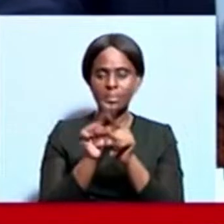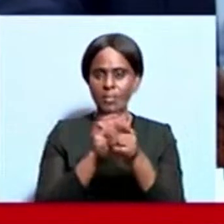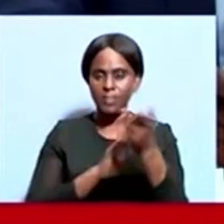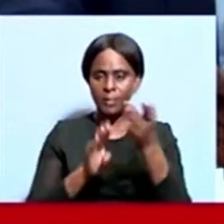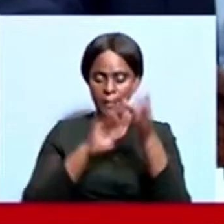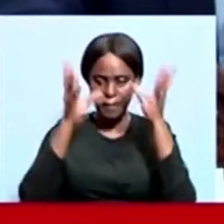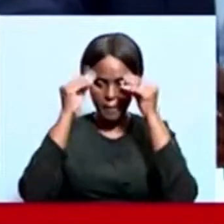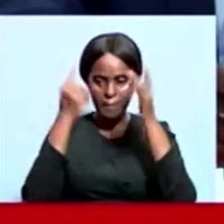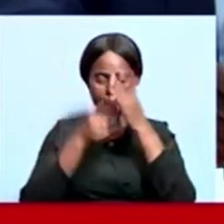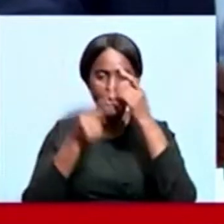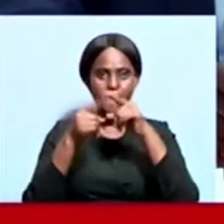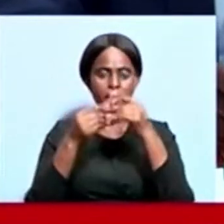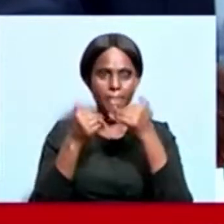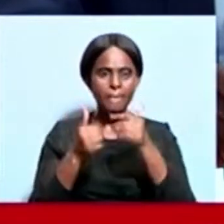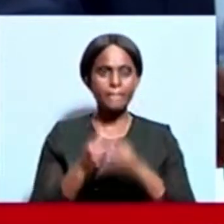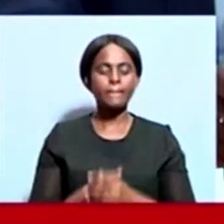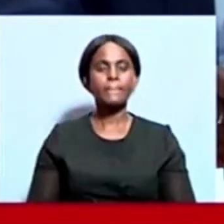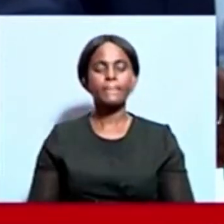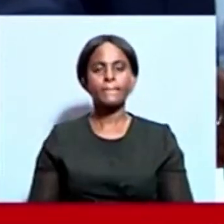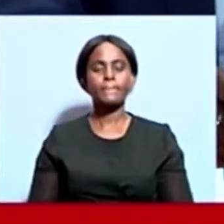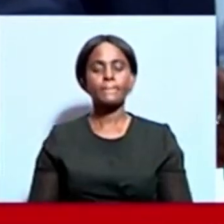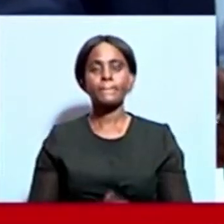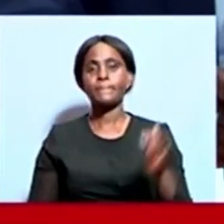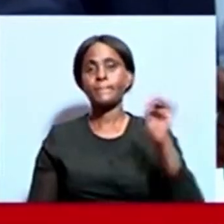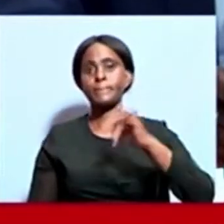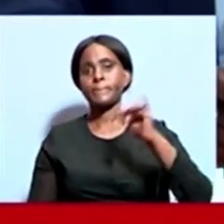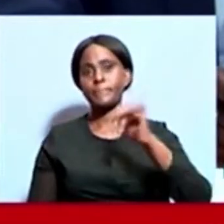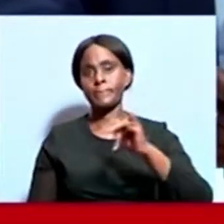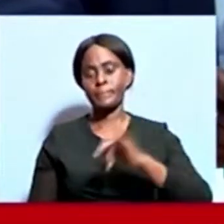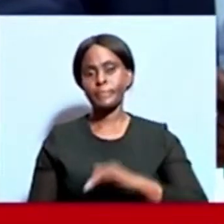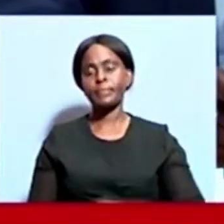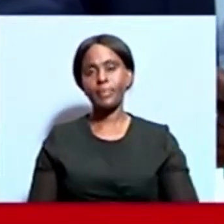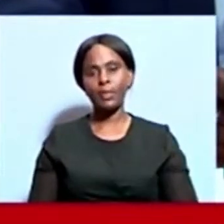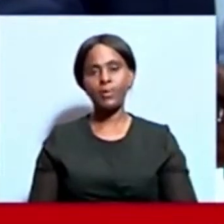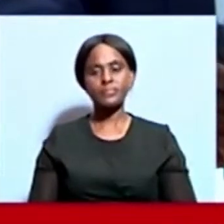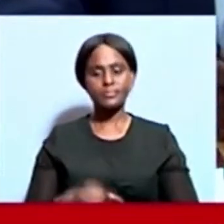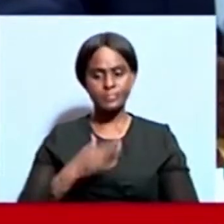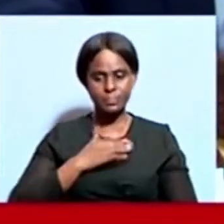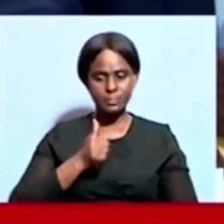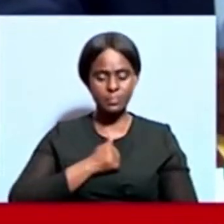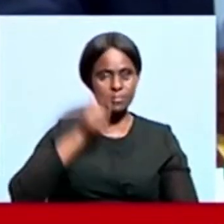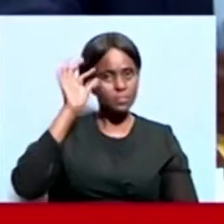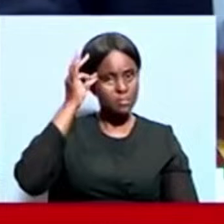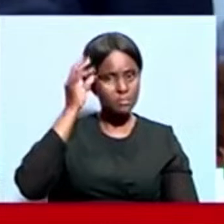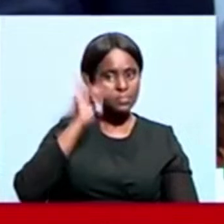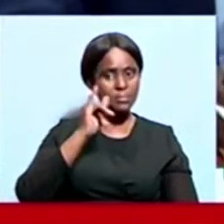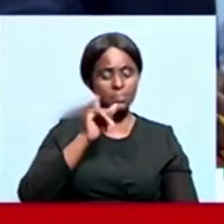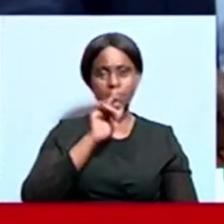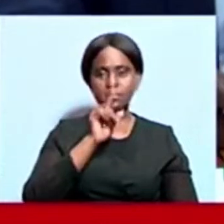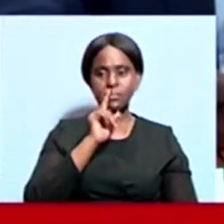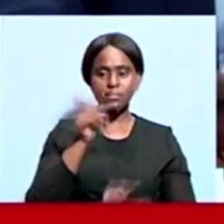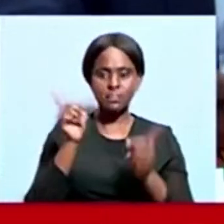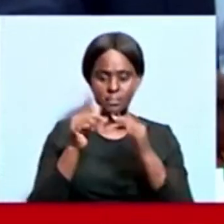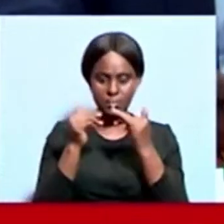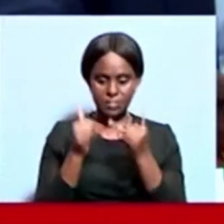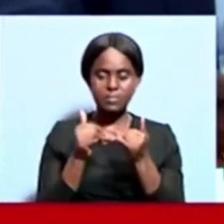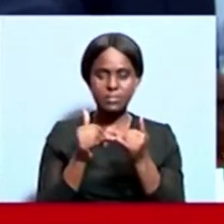that's what has been happening. Of course, I take note that